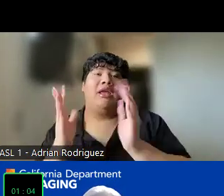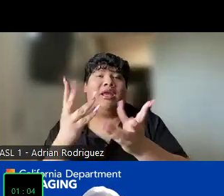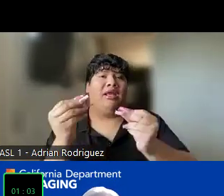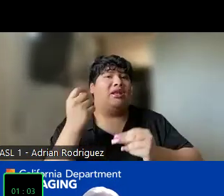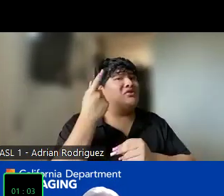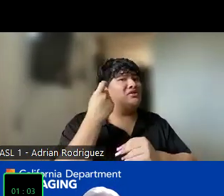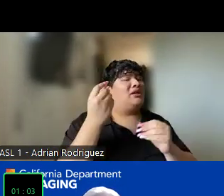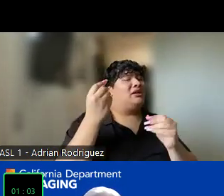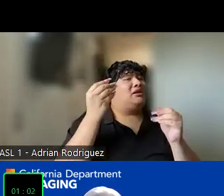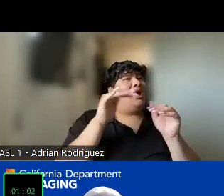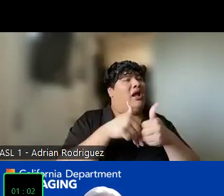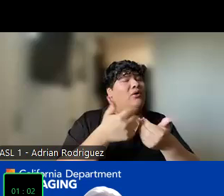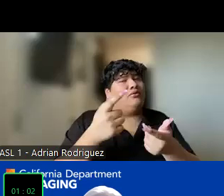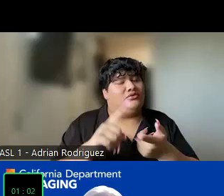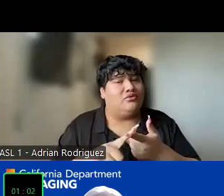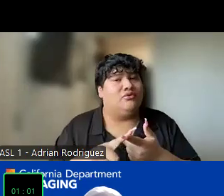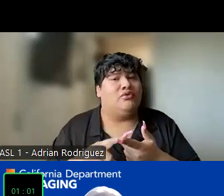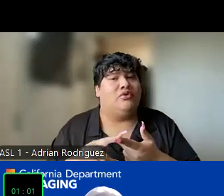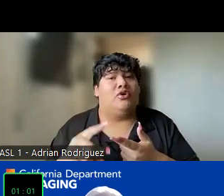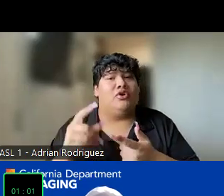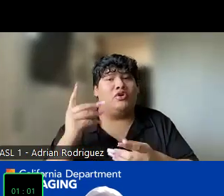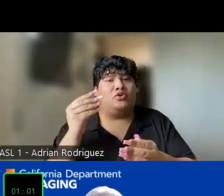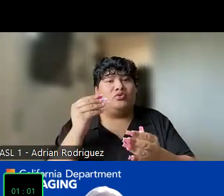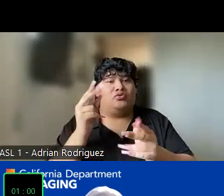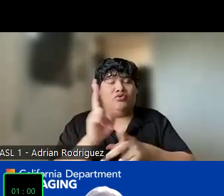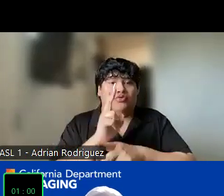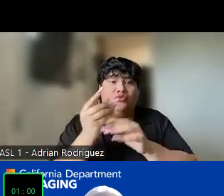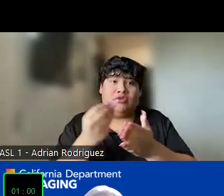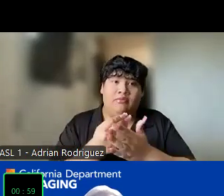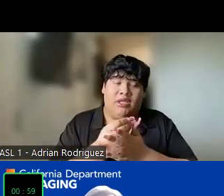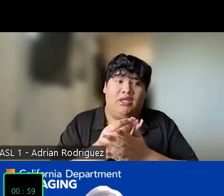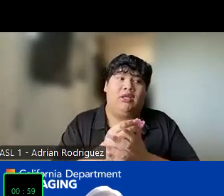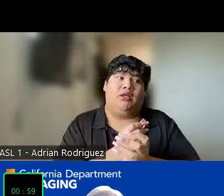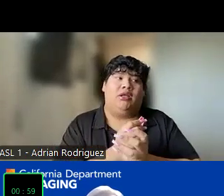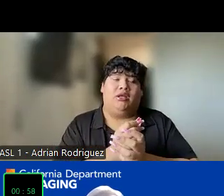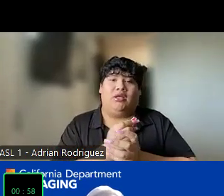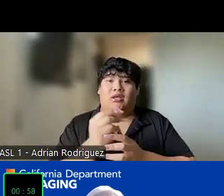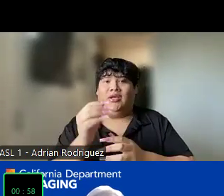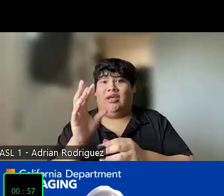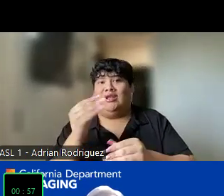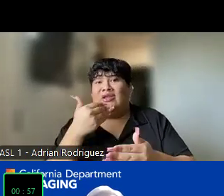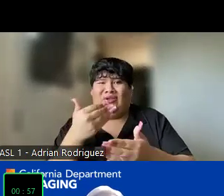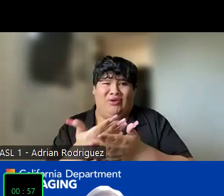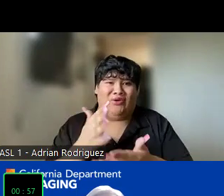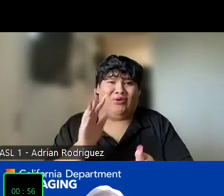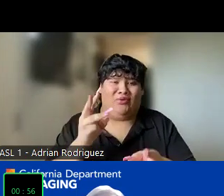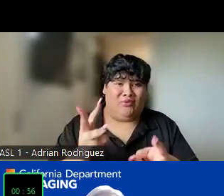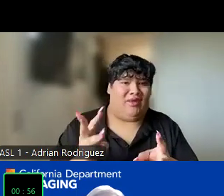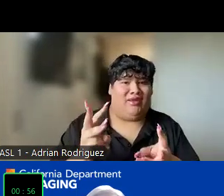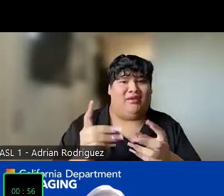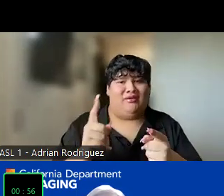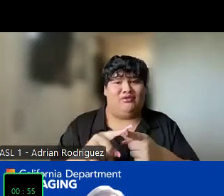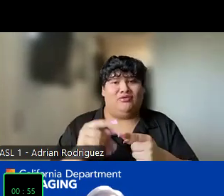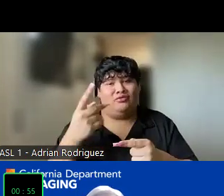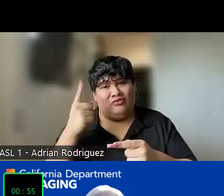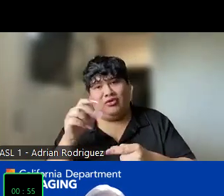to disseminate dollars in an equitable, ethical kind of way, actually, to include older